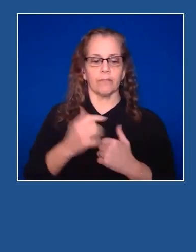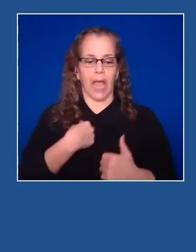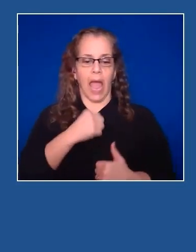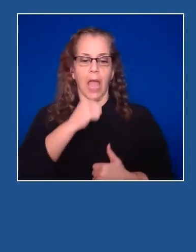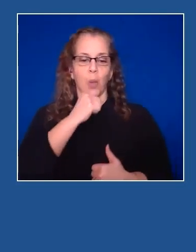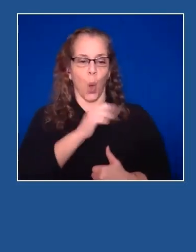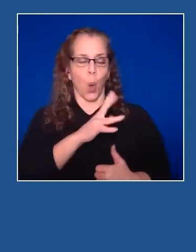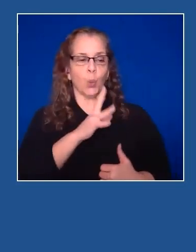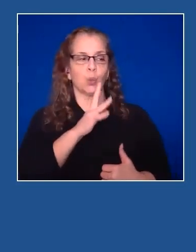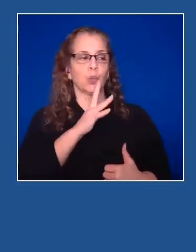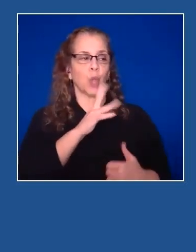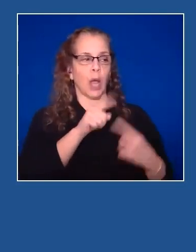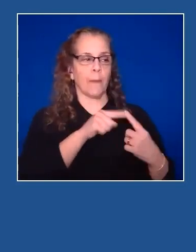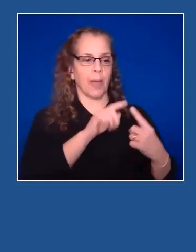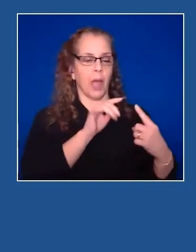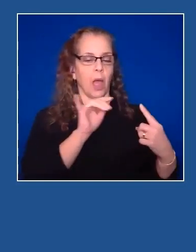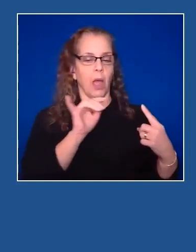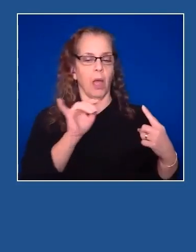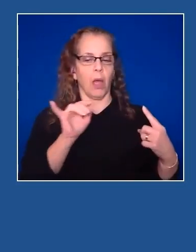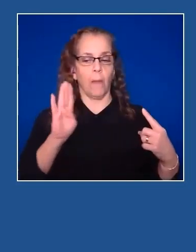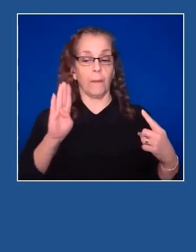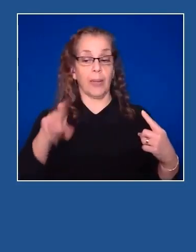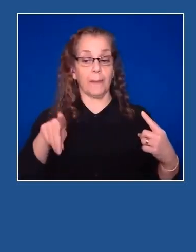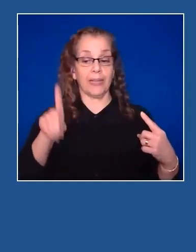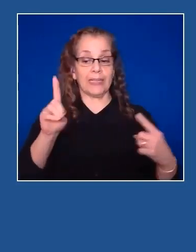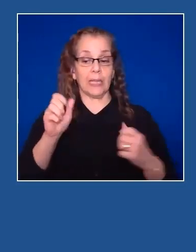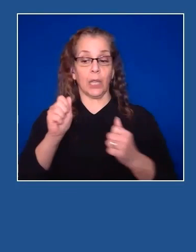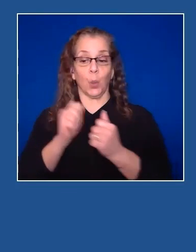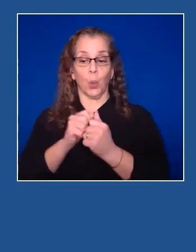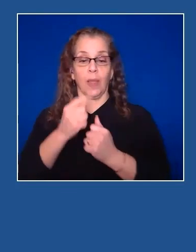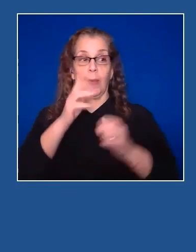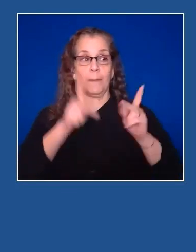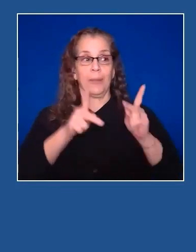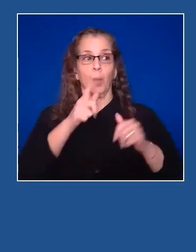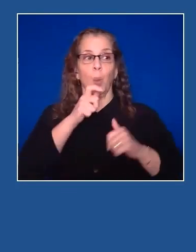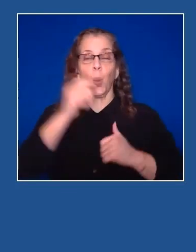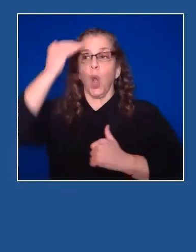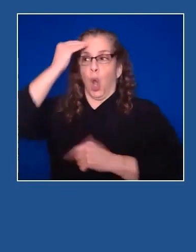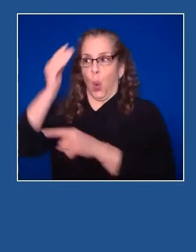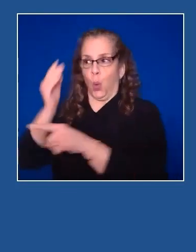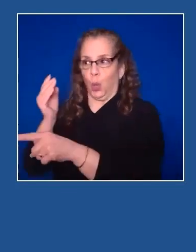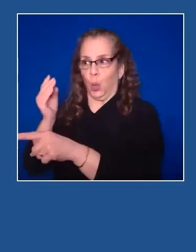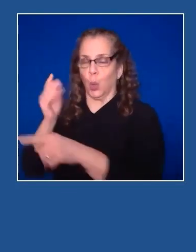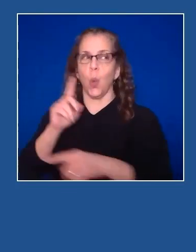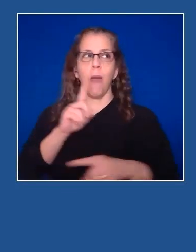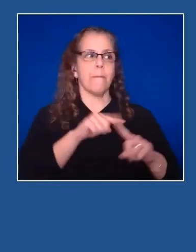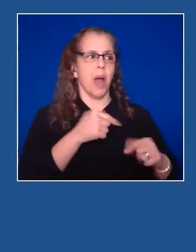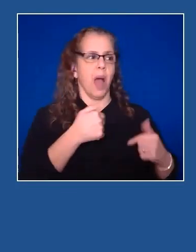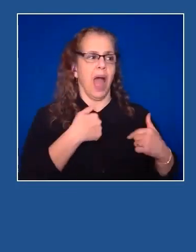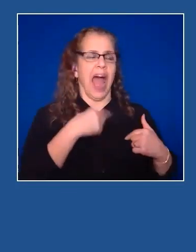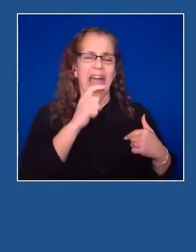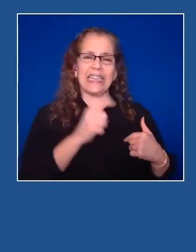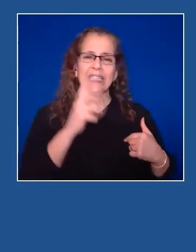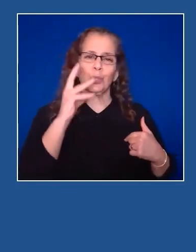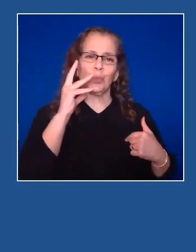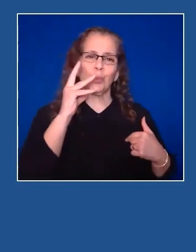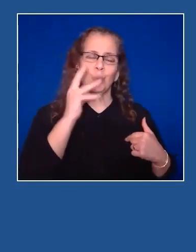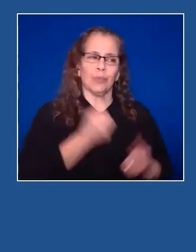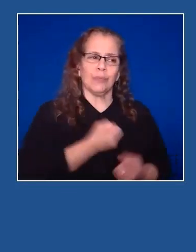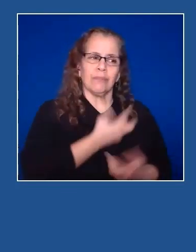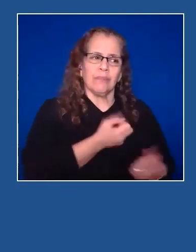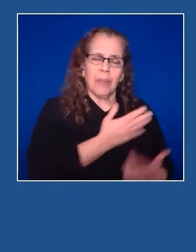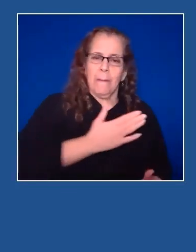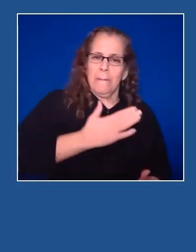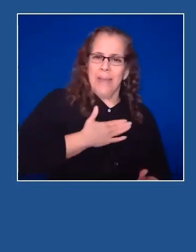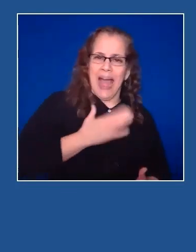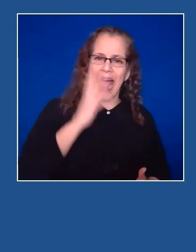you. But that doesn't mean that I can't talk about this with somebody. I need to be able to talk about my experience. I'm not going to talk about